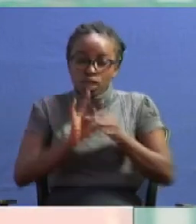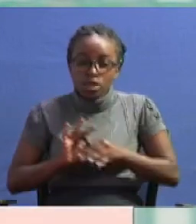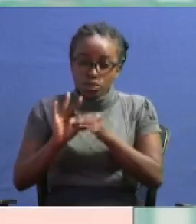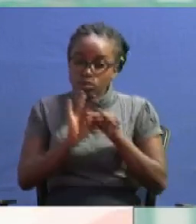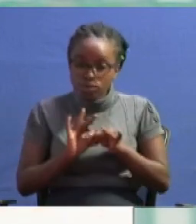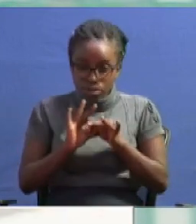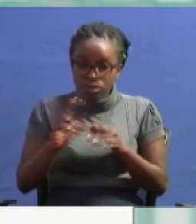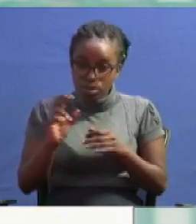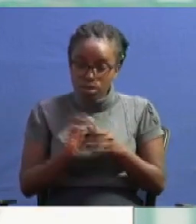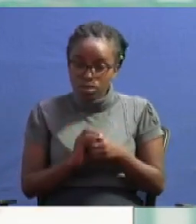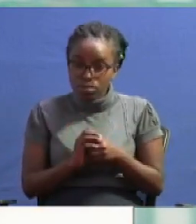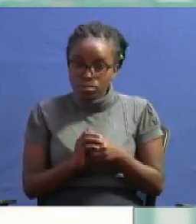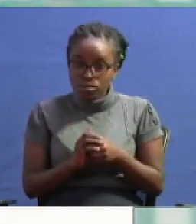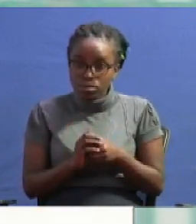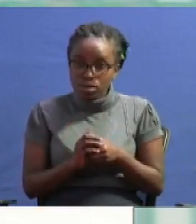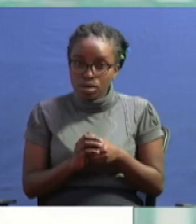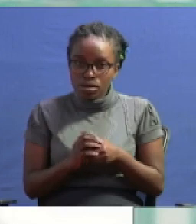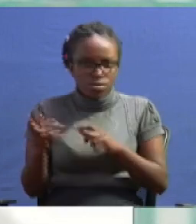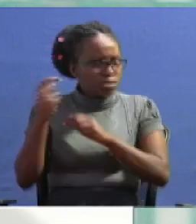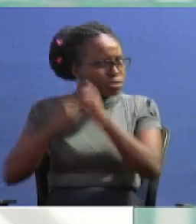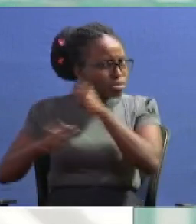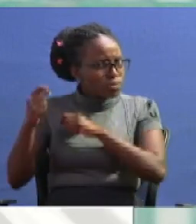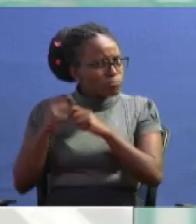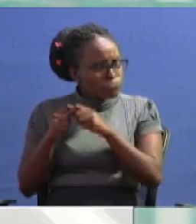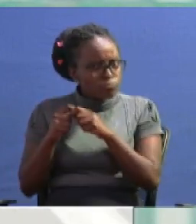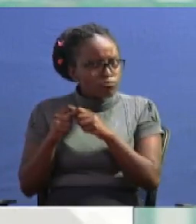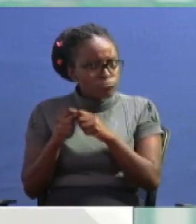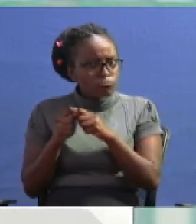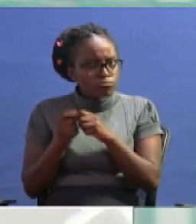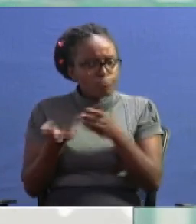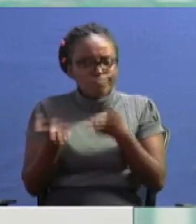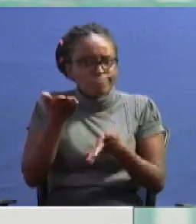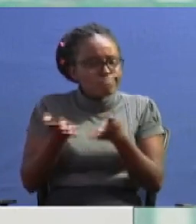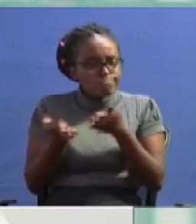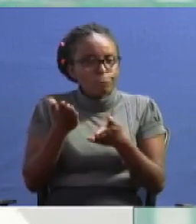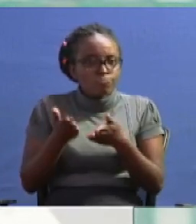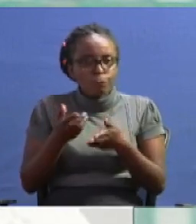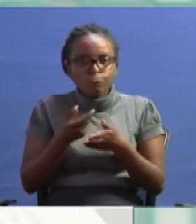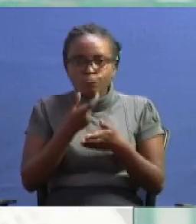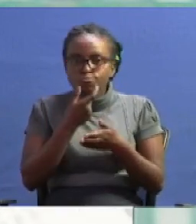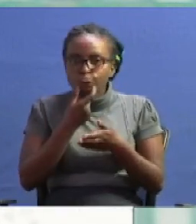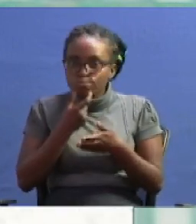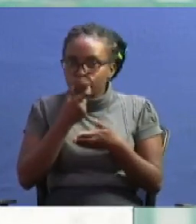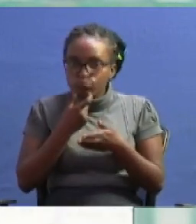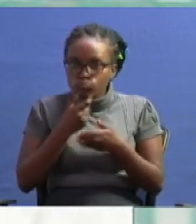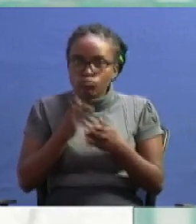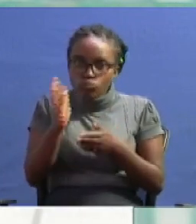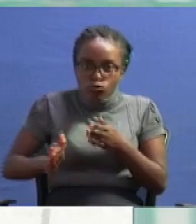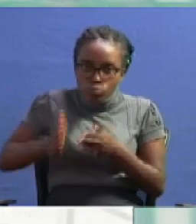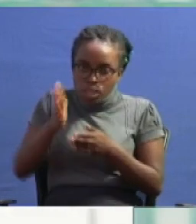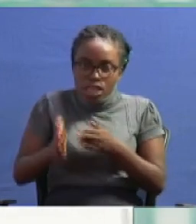labeled, tribal. When, let's say, the Luya side tries to advocate for